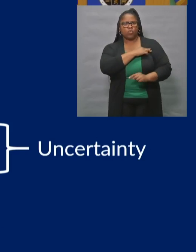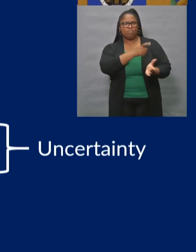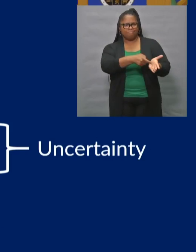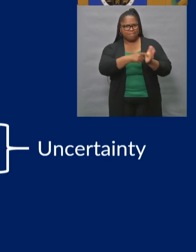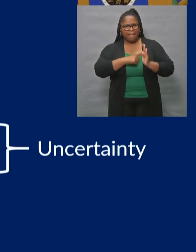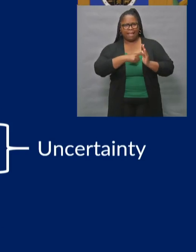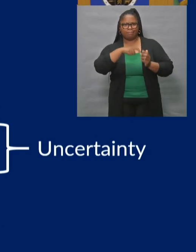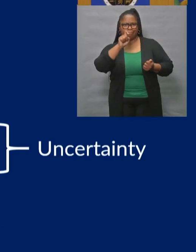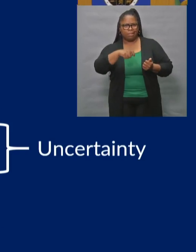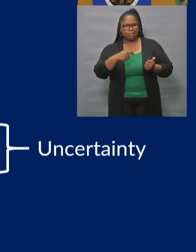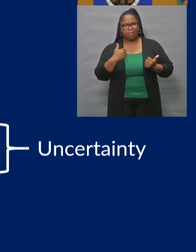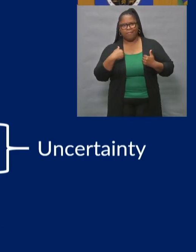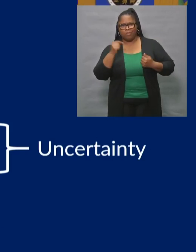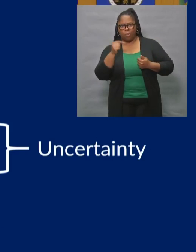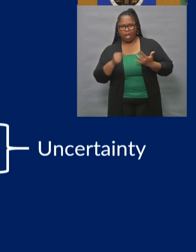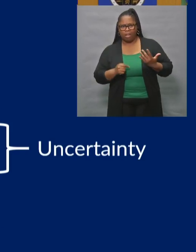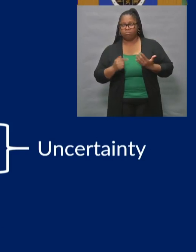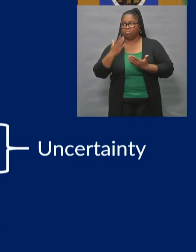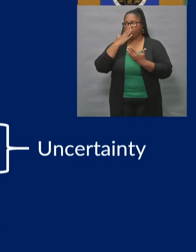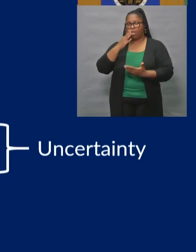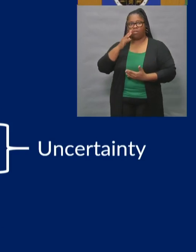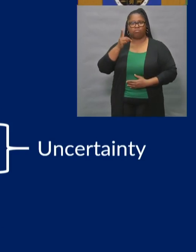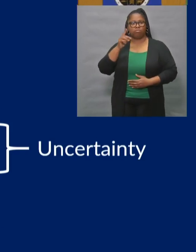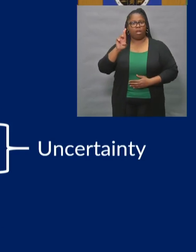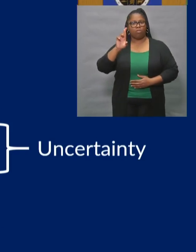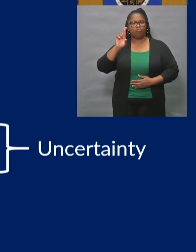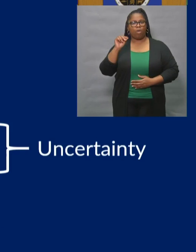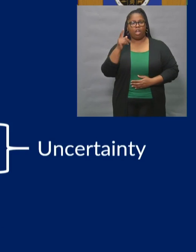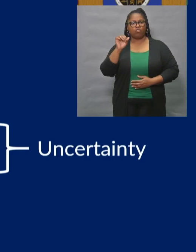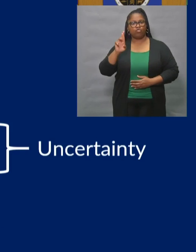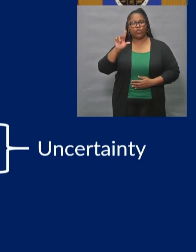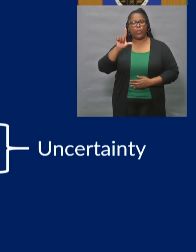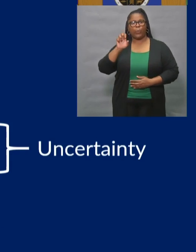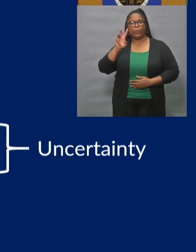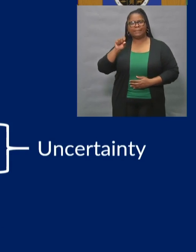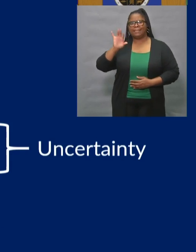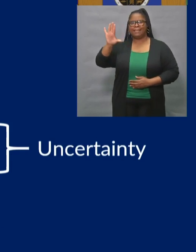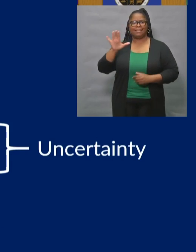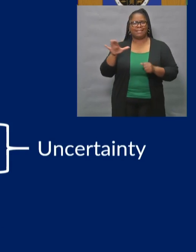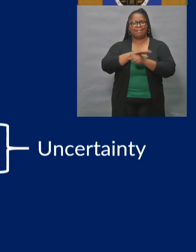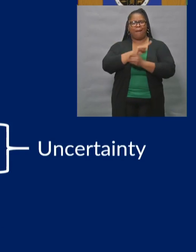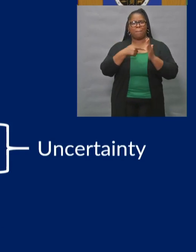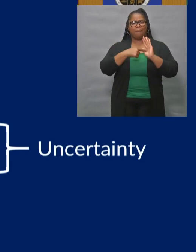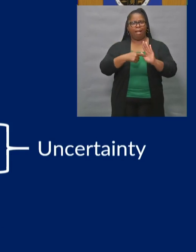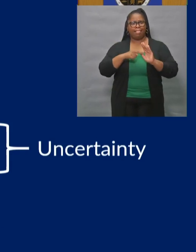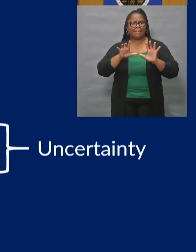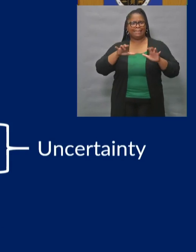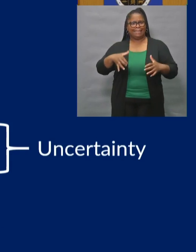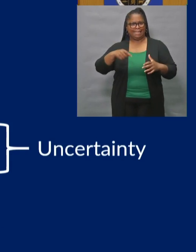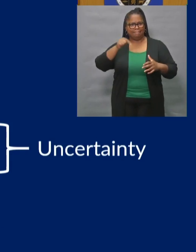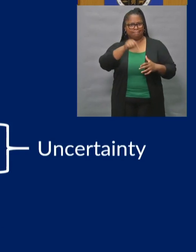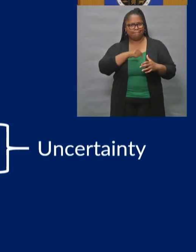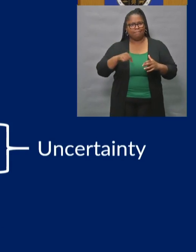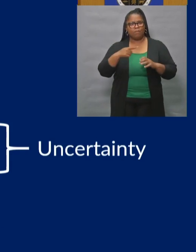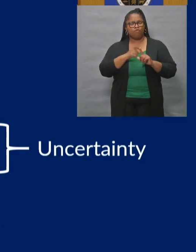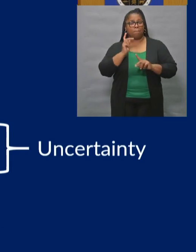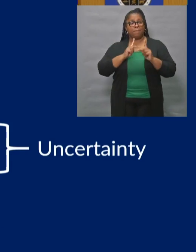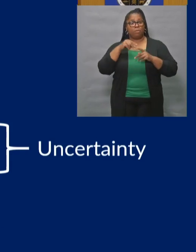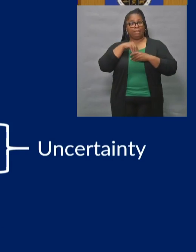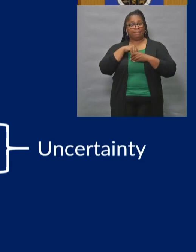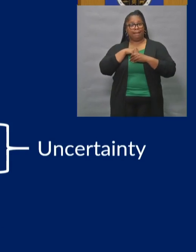and my appreciation to Dr. Roger Lewis and his entire modeling team that he assembled with individuals within and outside the